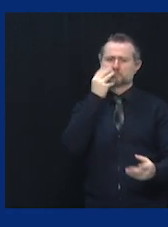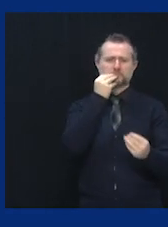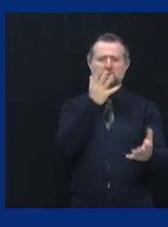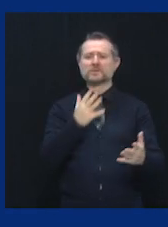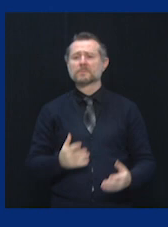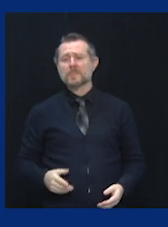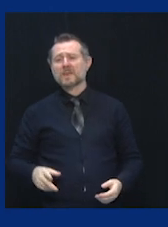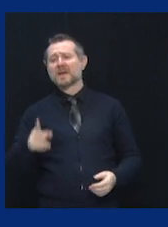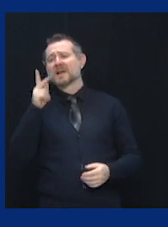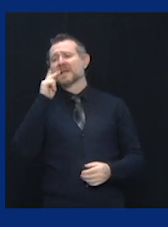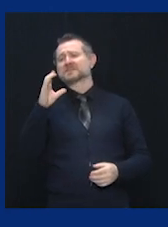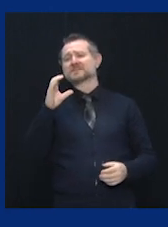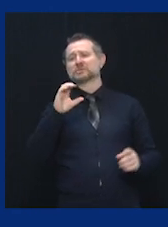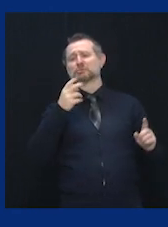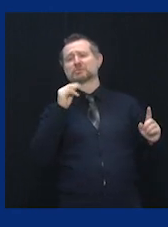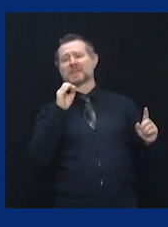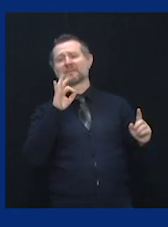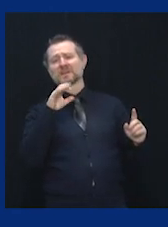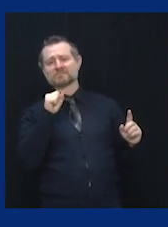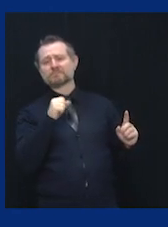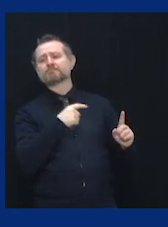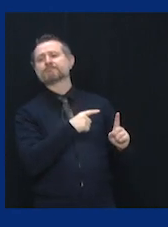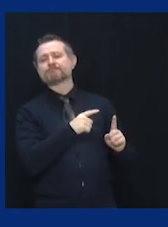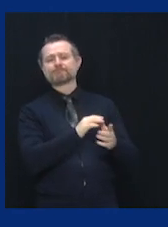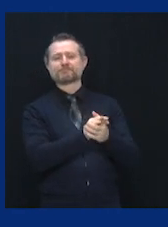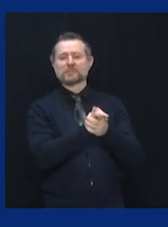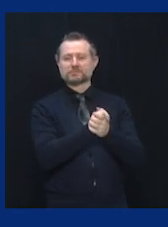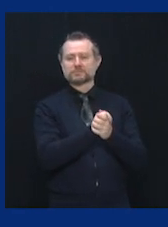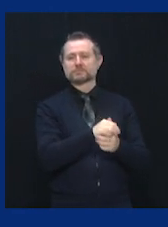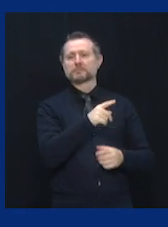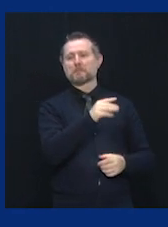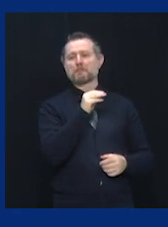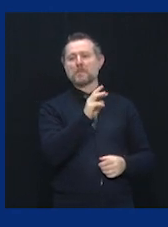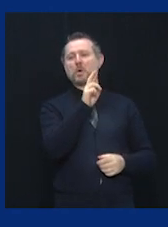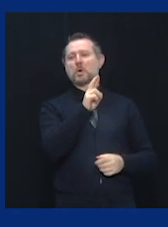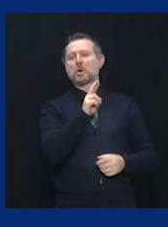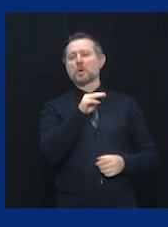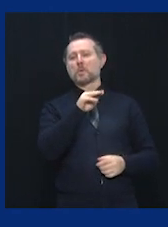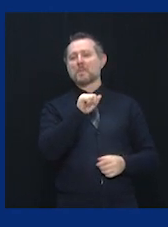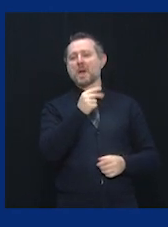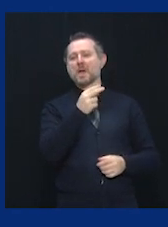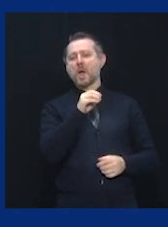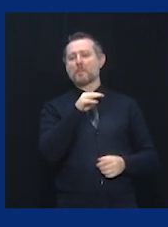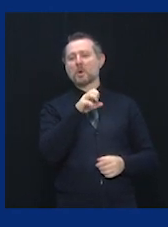Mahomes, congratulations on a good game. Congratulations on the win.